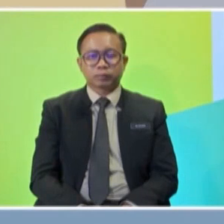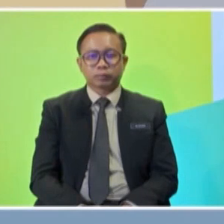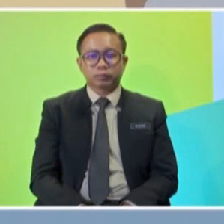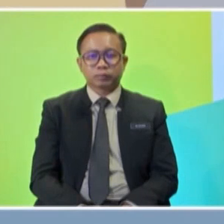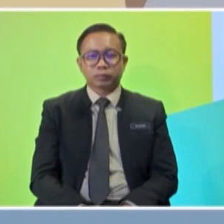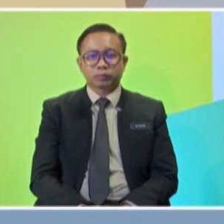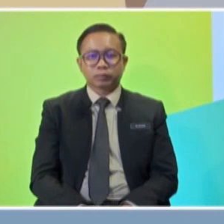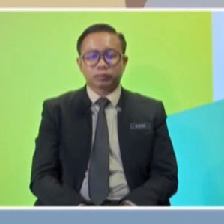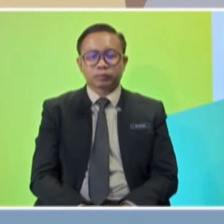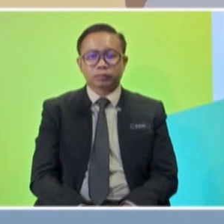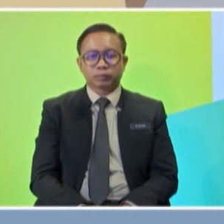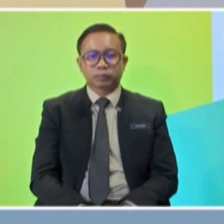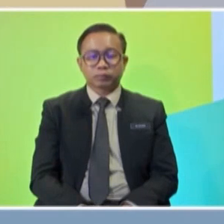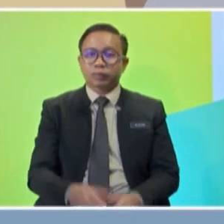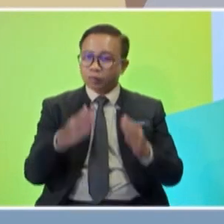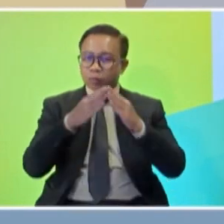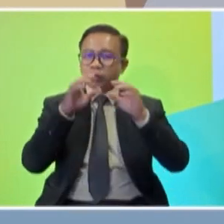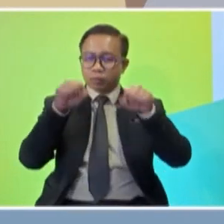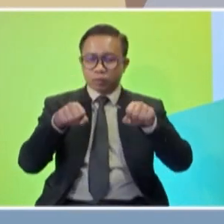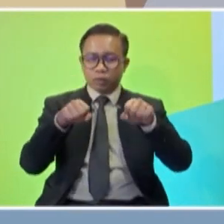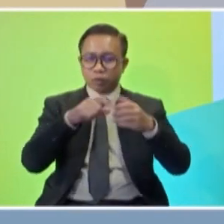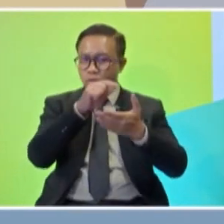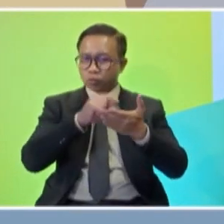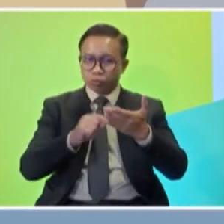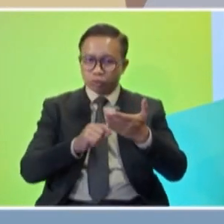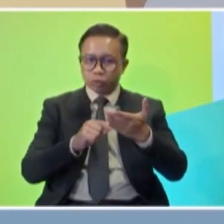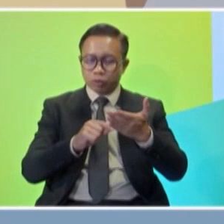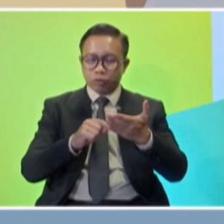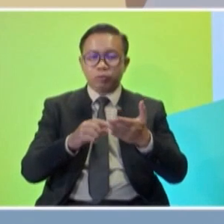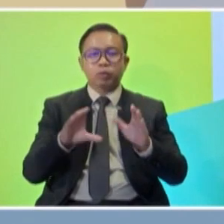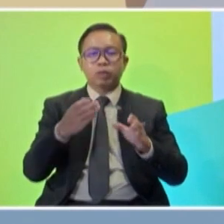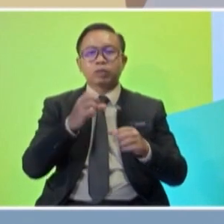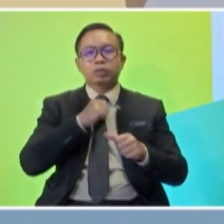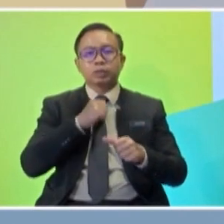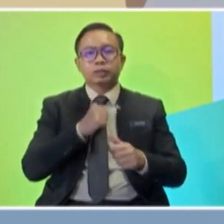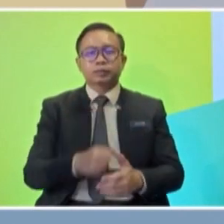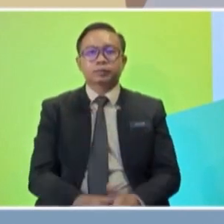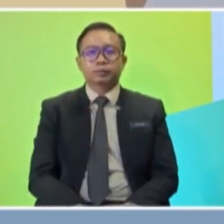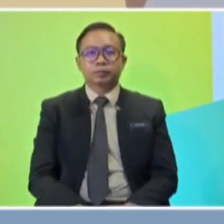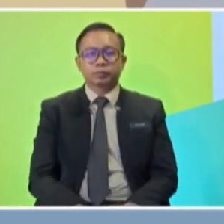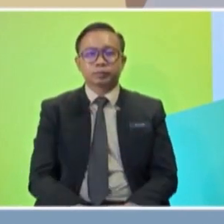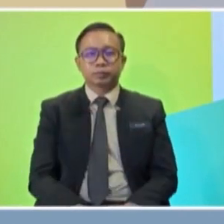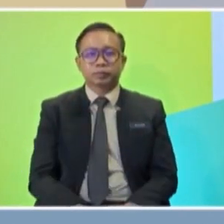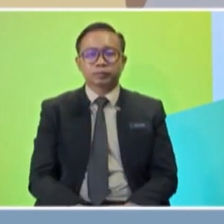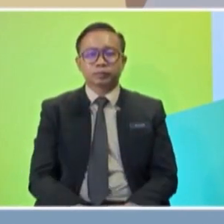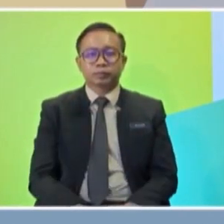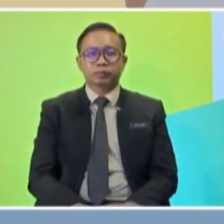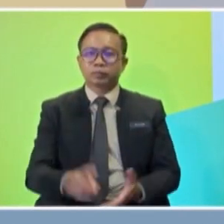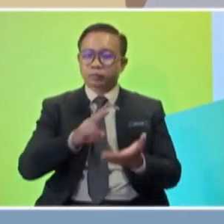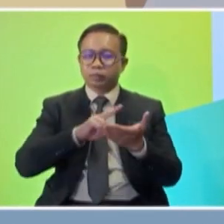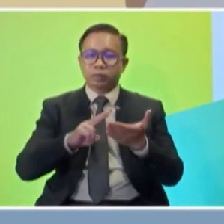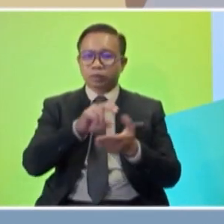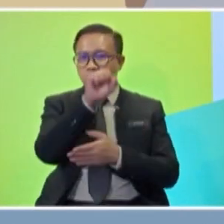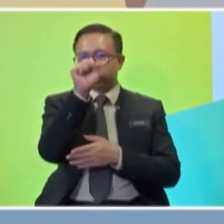Okay, kids at home, you also can try all these questions, and we're going to discuss the answer in a short while. Okay, so could you read out the questions for us?